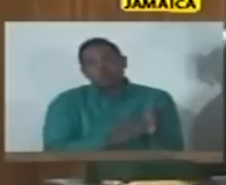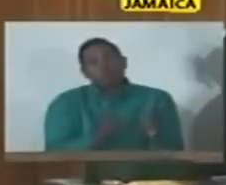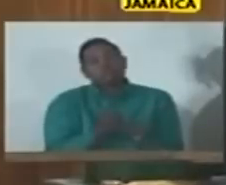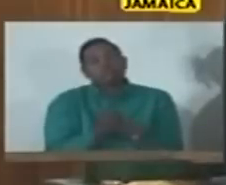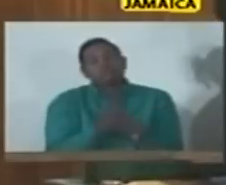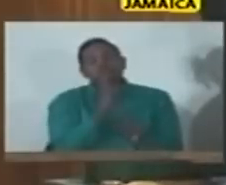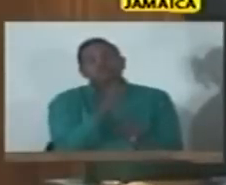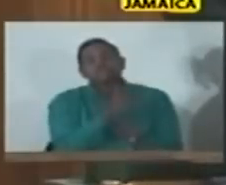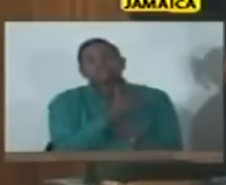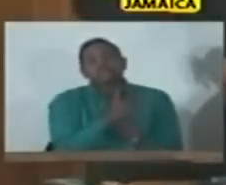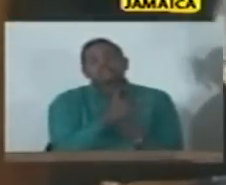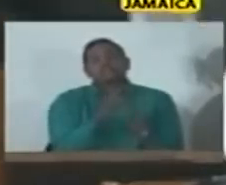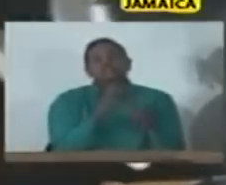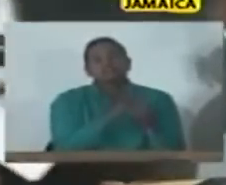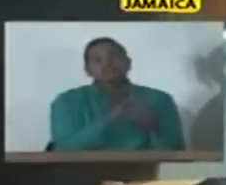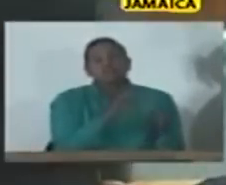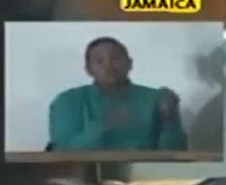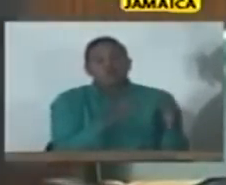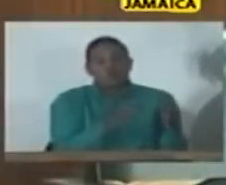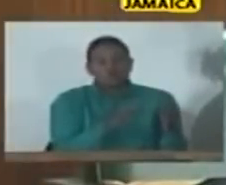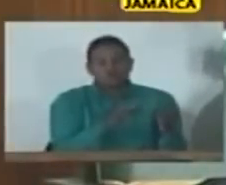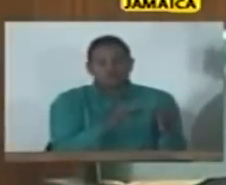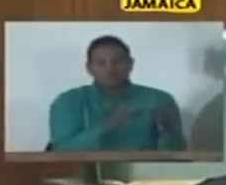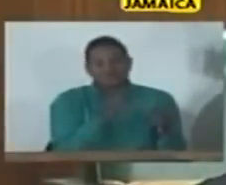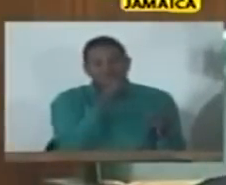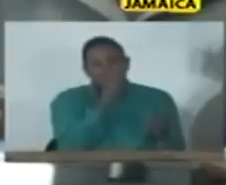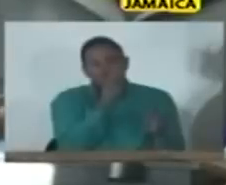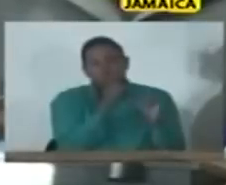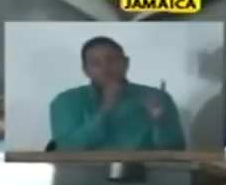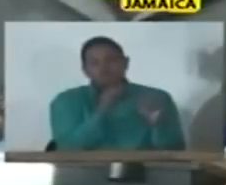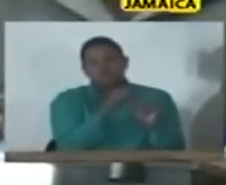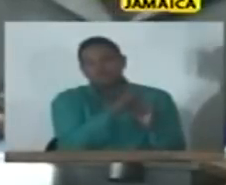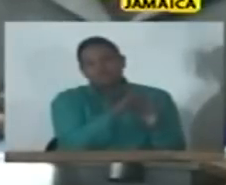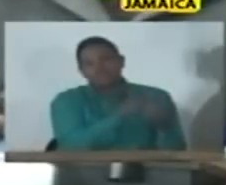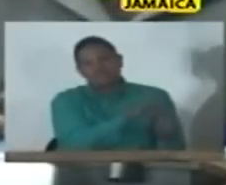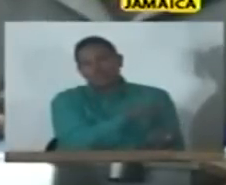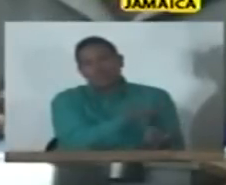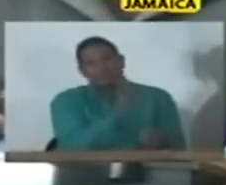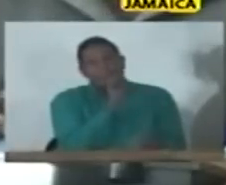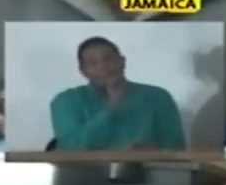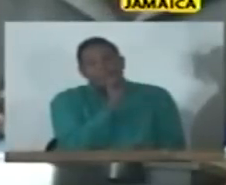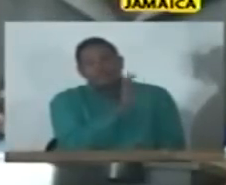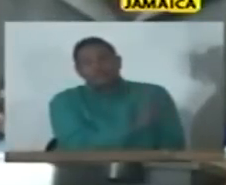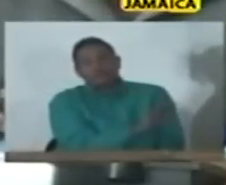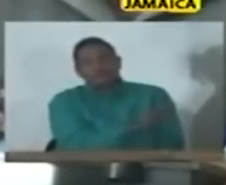sensitivity can arise to prevent a